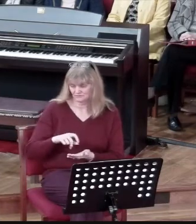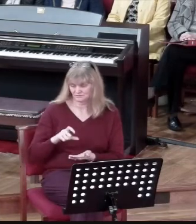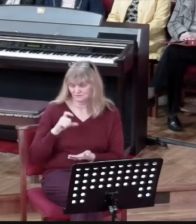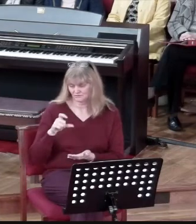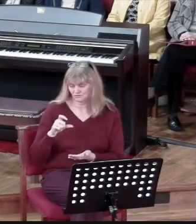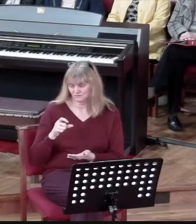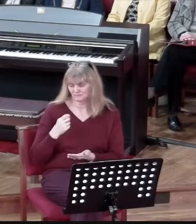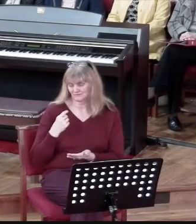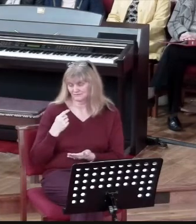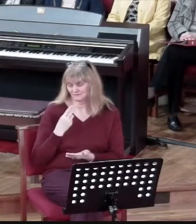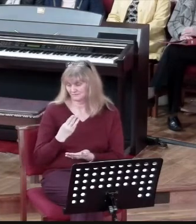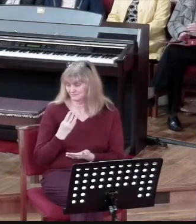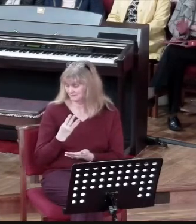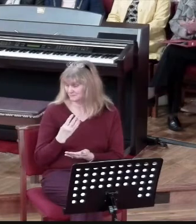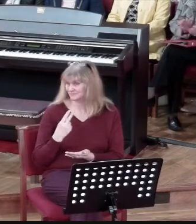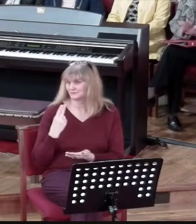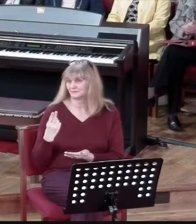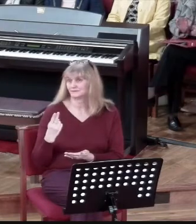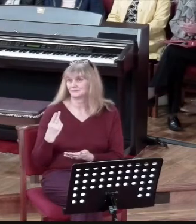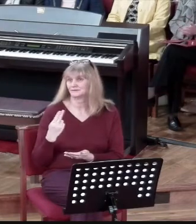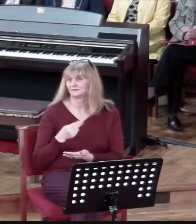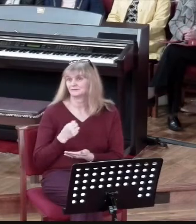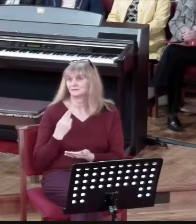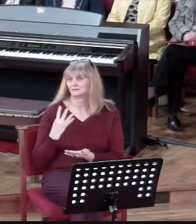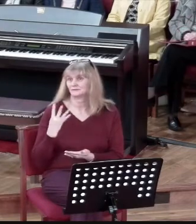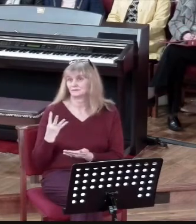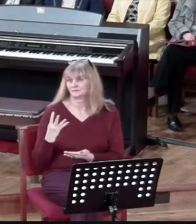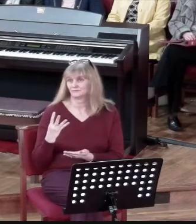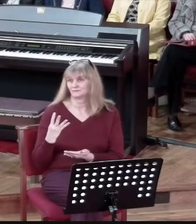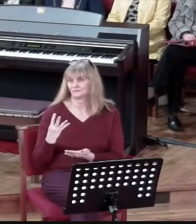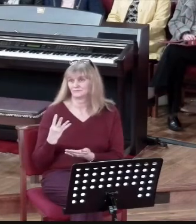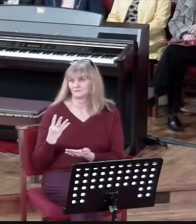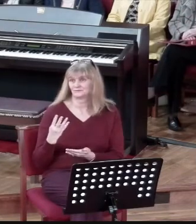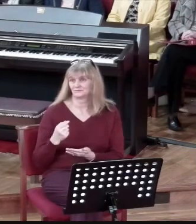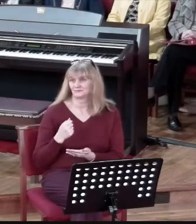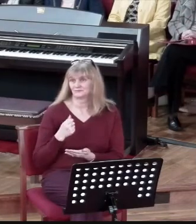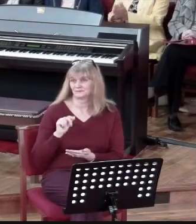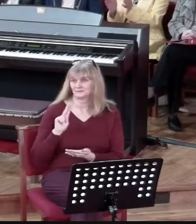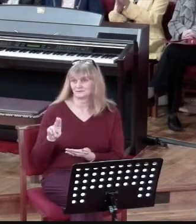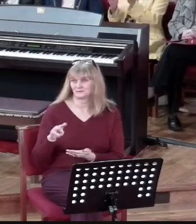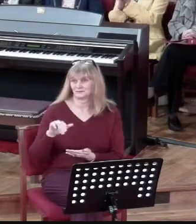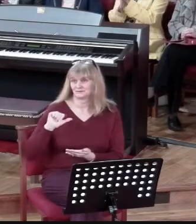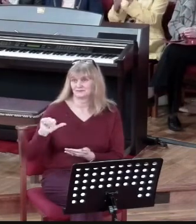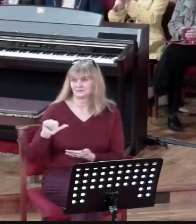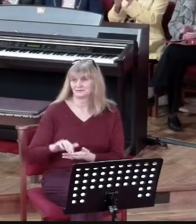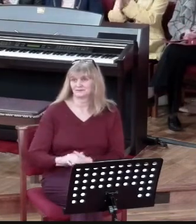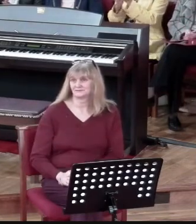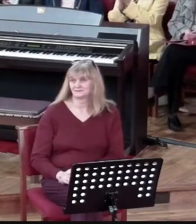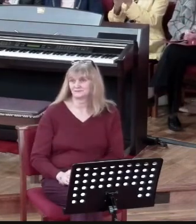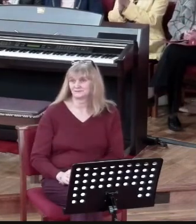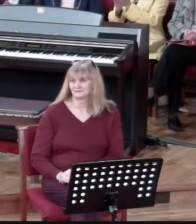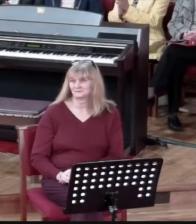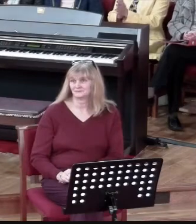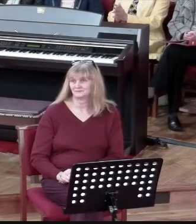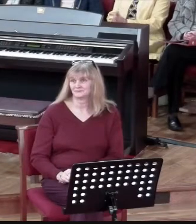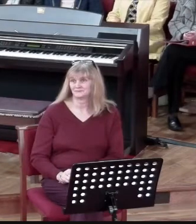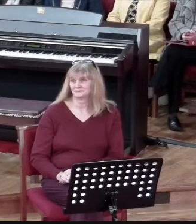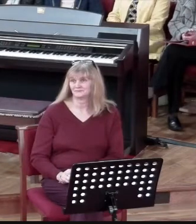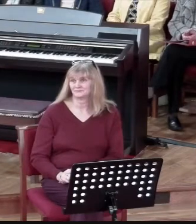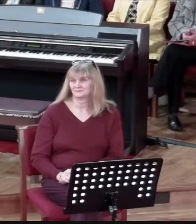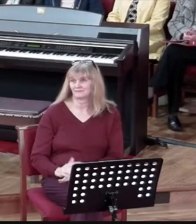24, verse 6. What was the name of the book? What? Luke, yes. Can't forget that bit. What did you say? I did